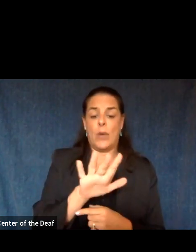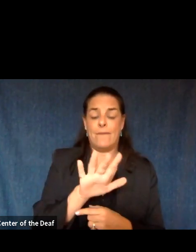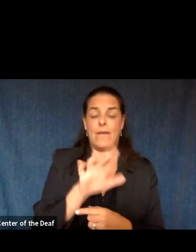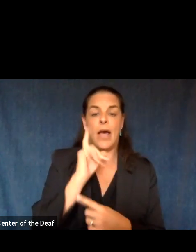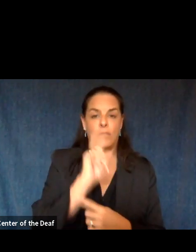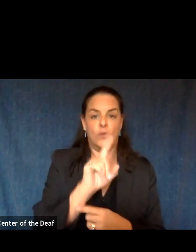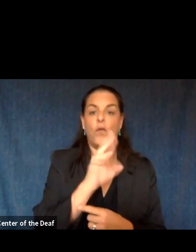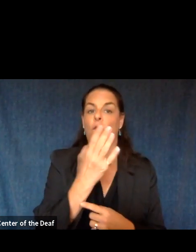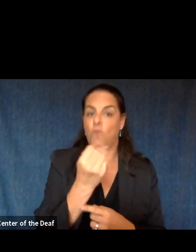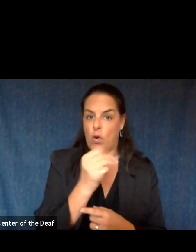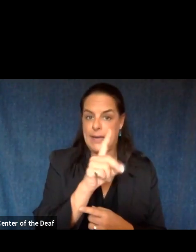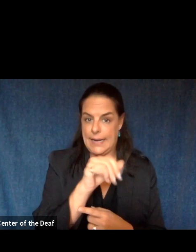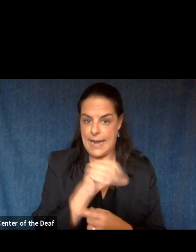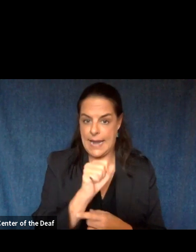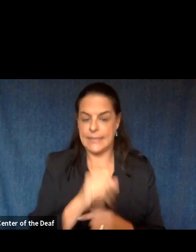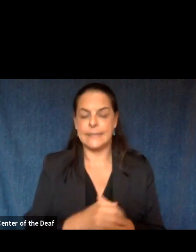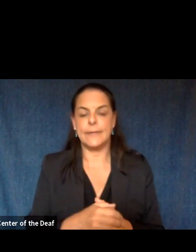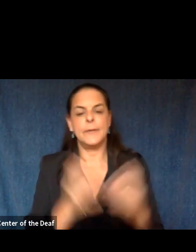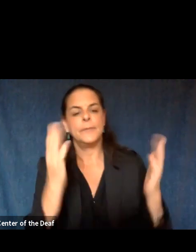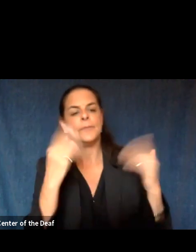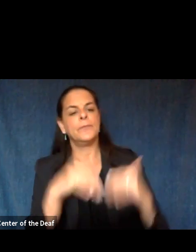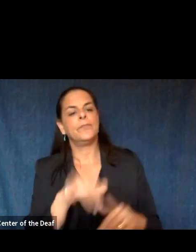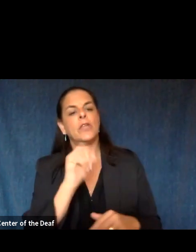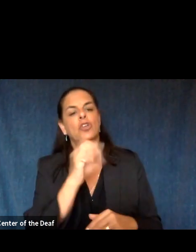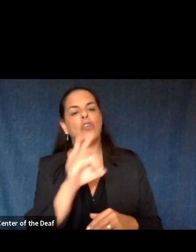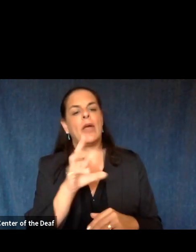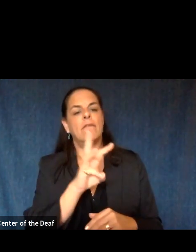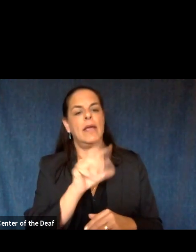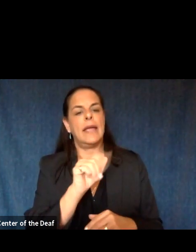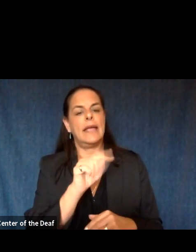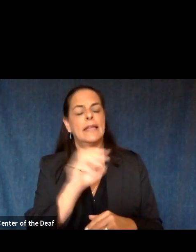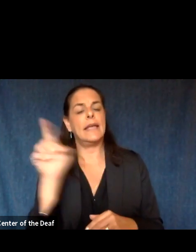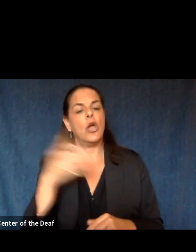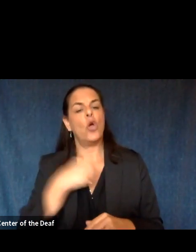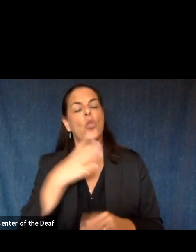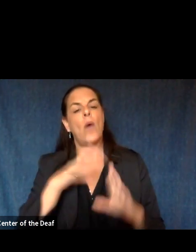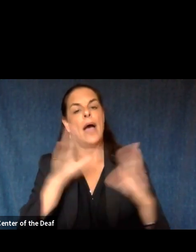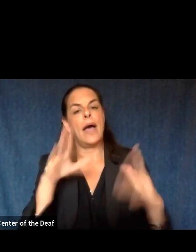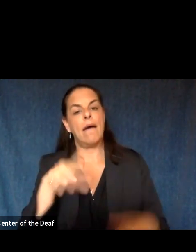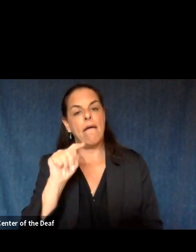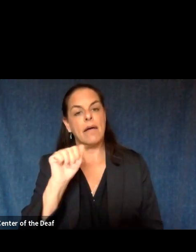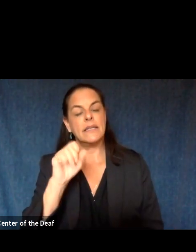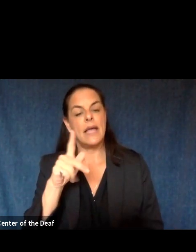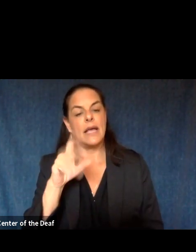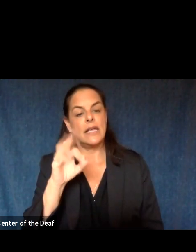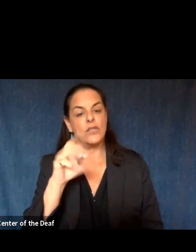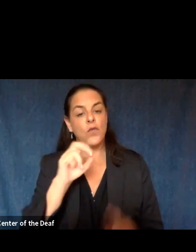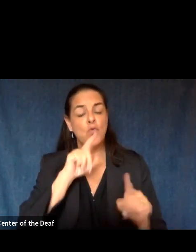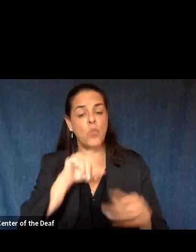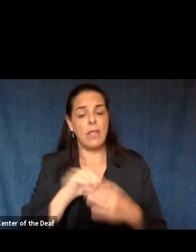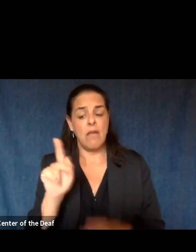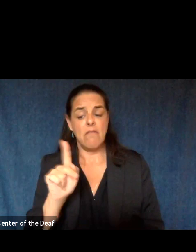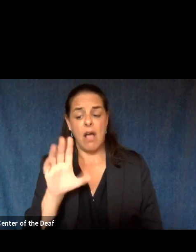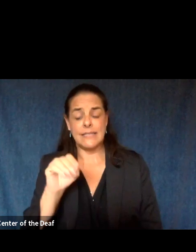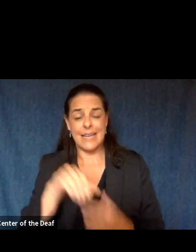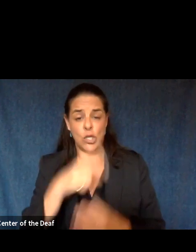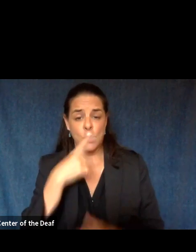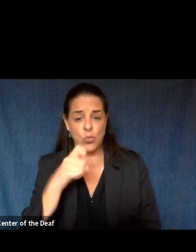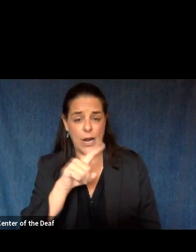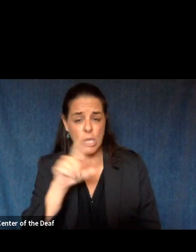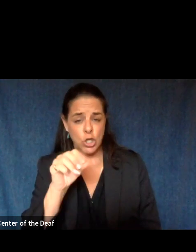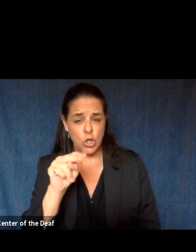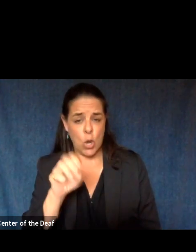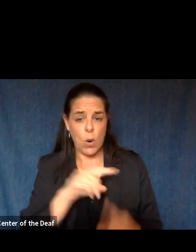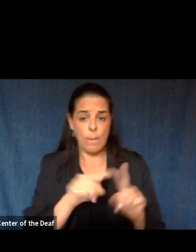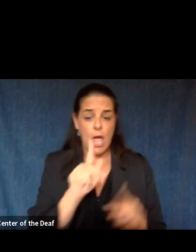days. From Jeff with WATE, the White House task force report put Knox County in the red zone, but had